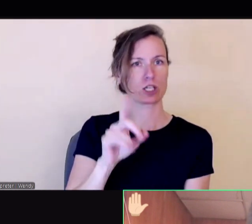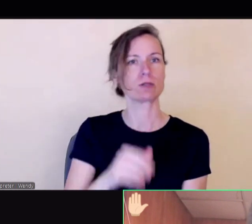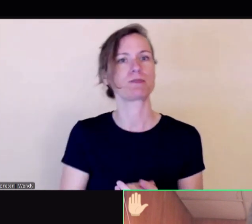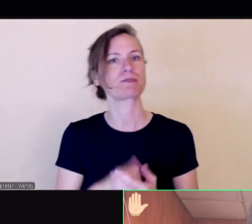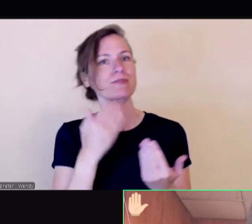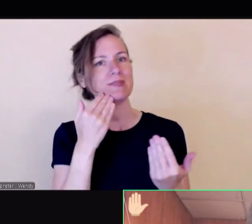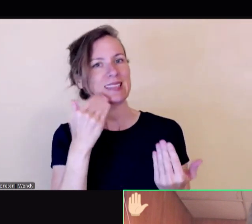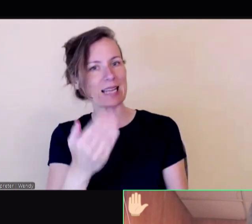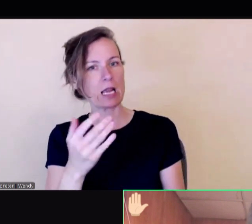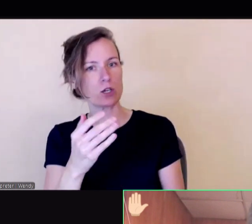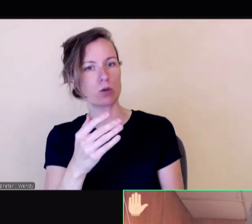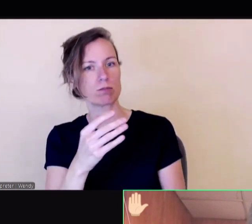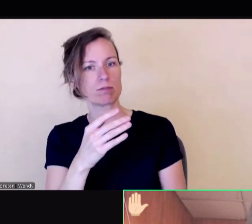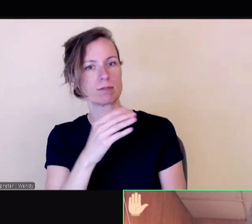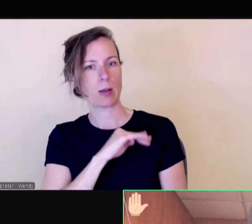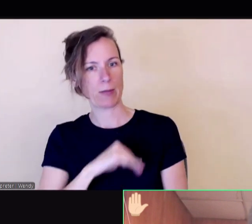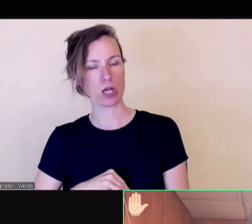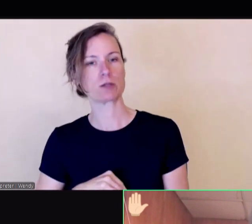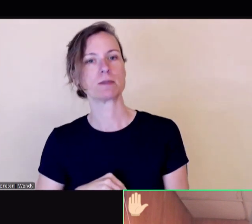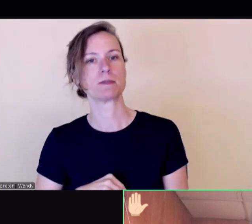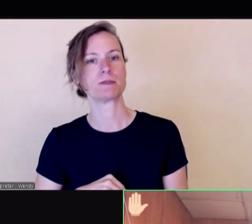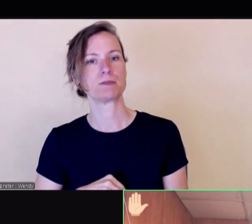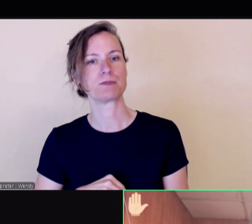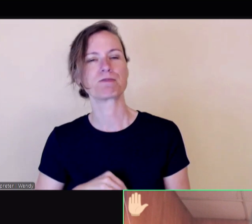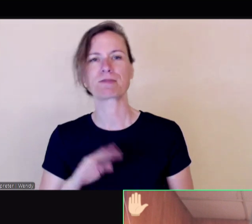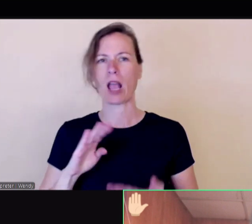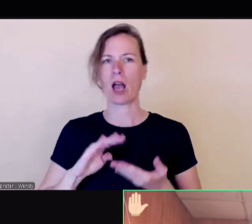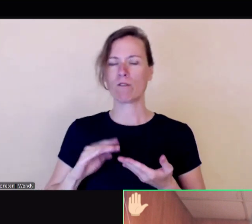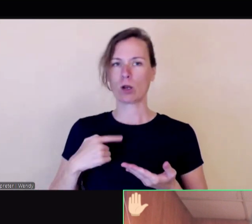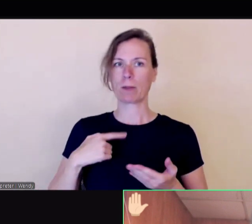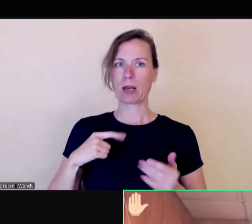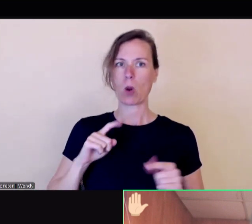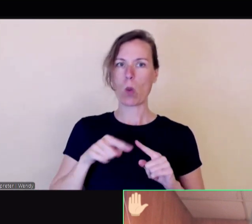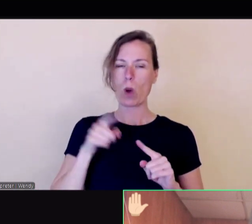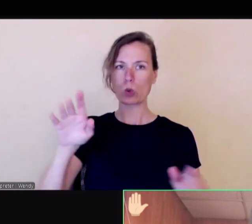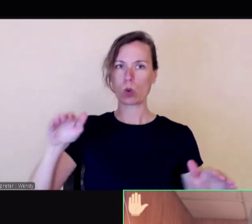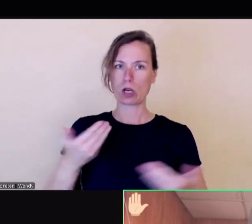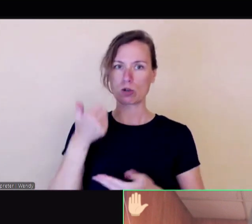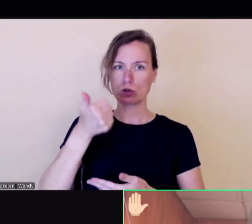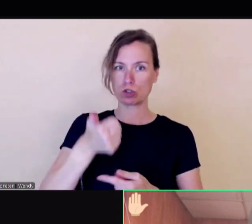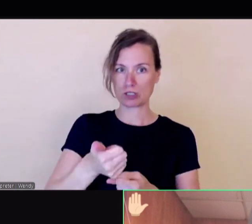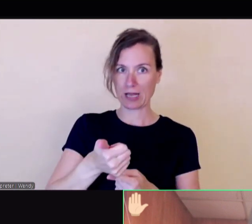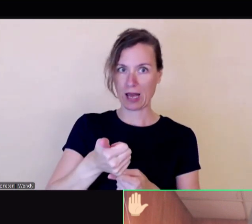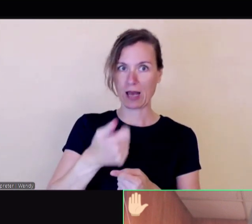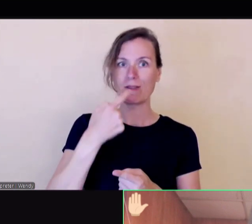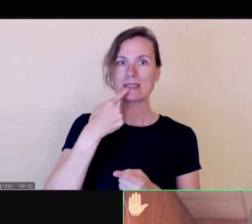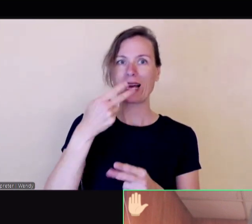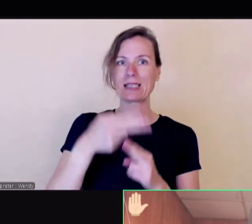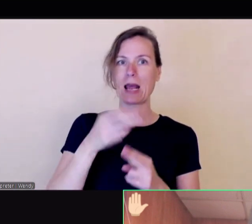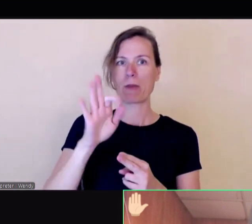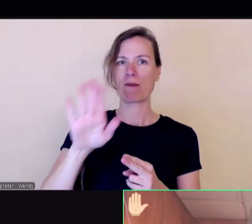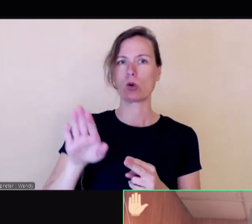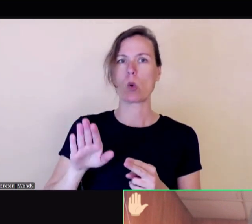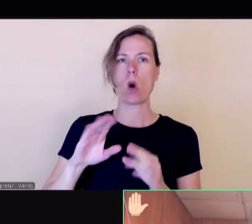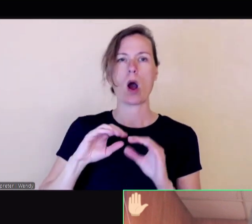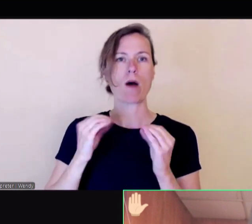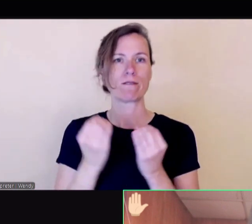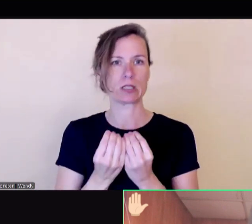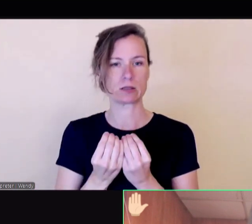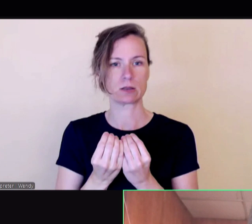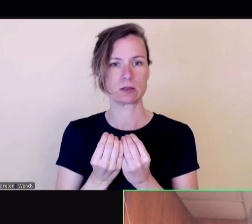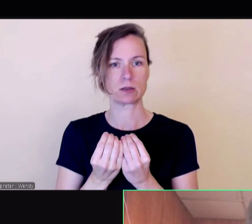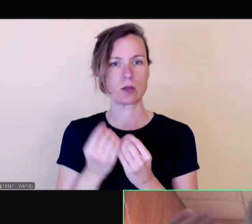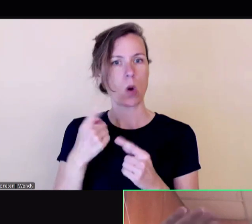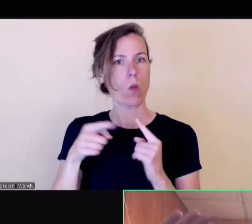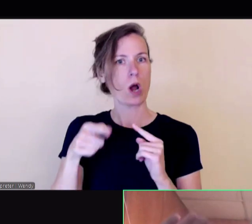me. When you introduced yourself and you said the name of your office and what you